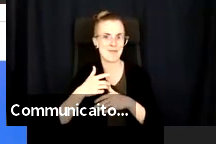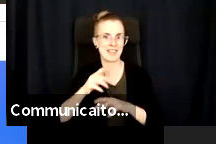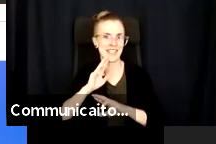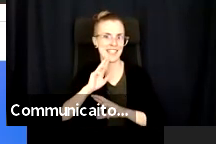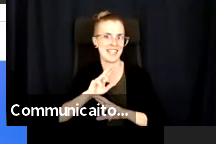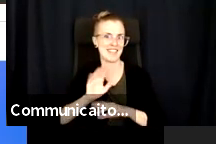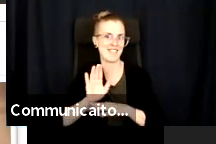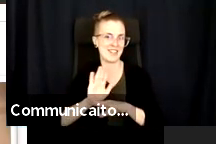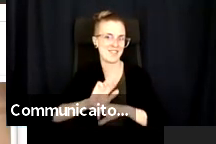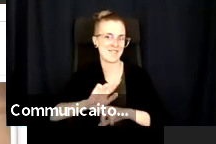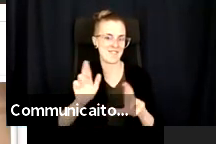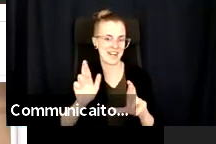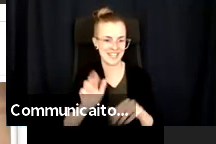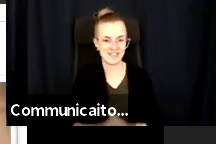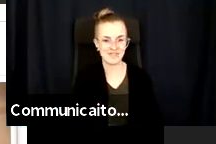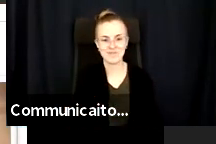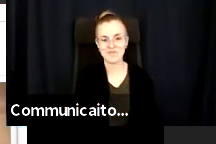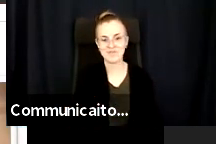All right.